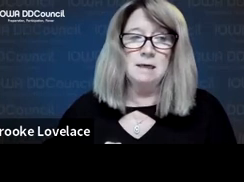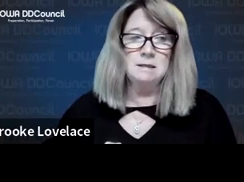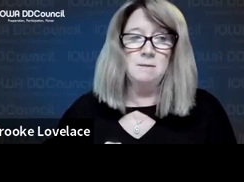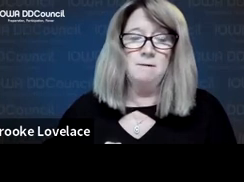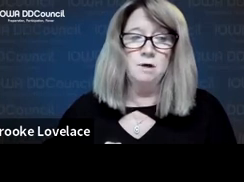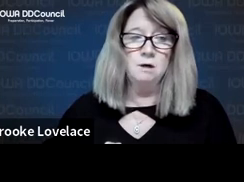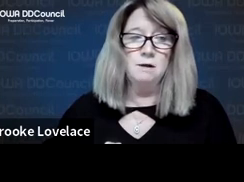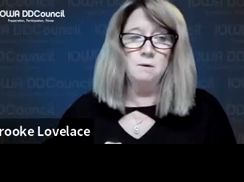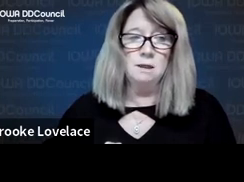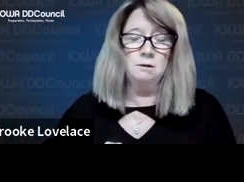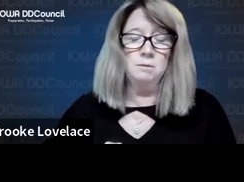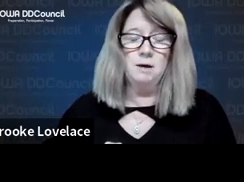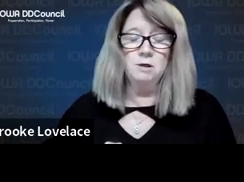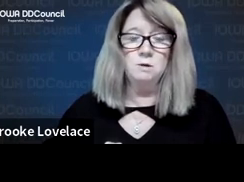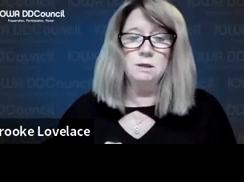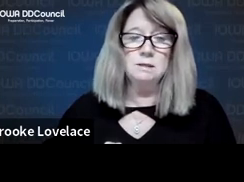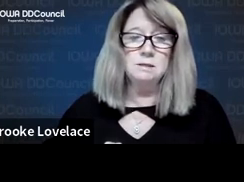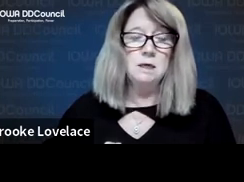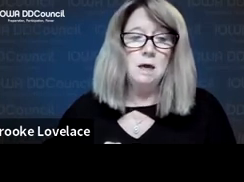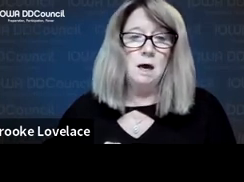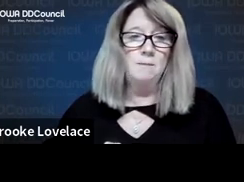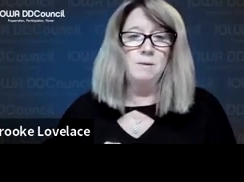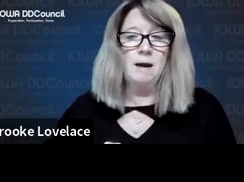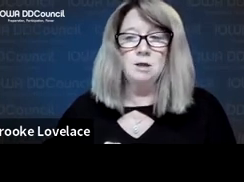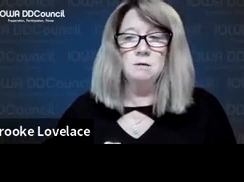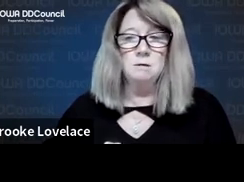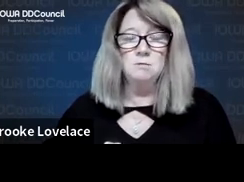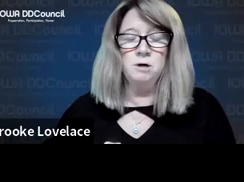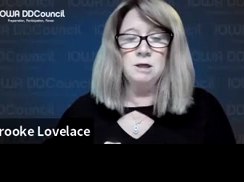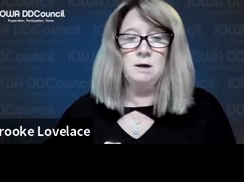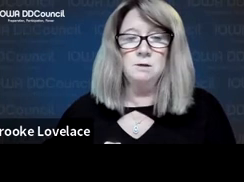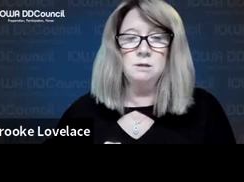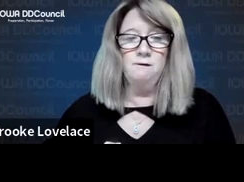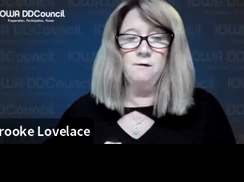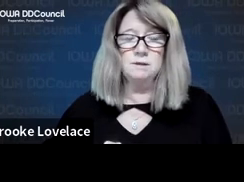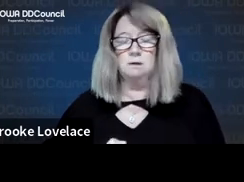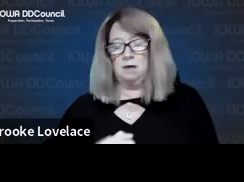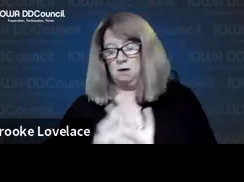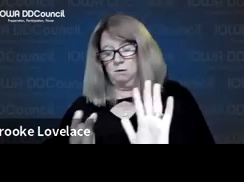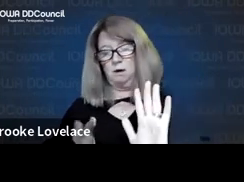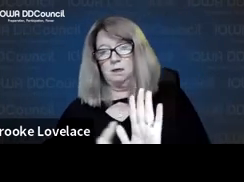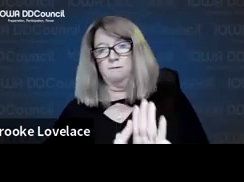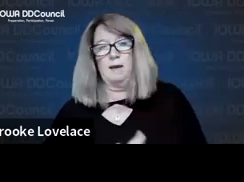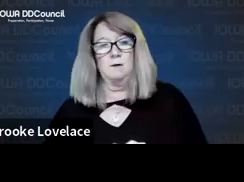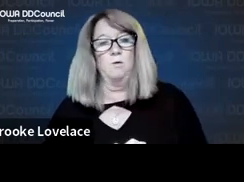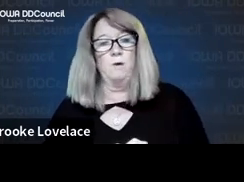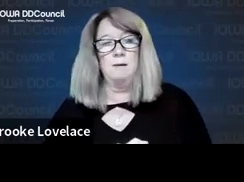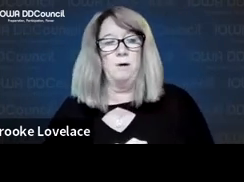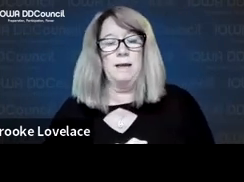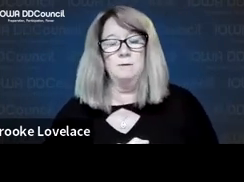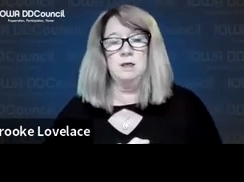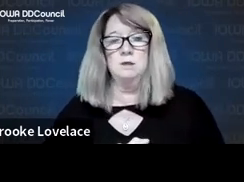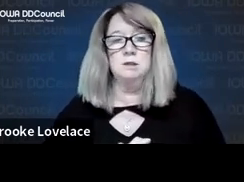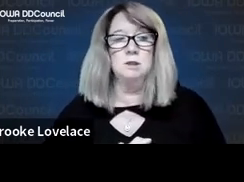advocates connect every year. I think we get a little bit better at doing this. And I should put a shout out too for folks that I know that are on here. We've got